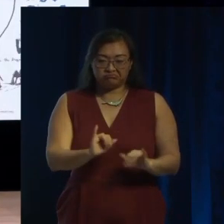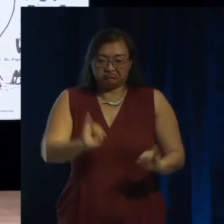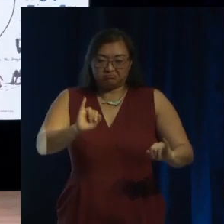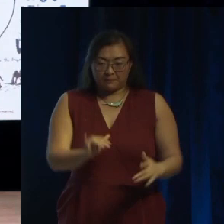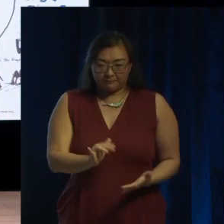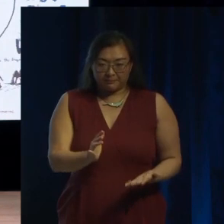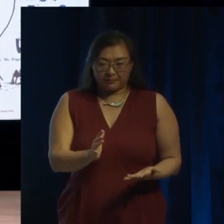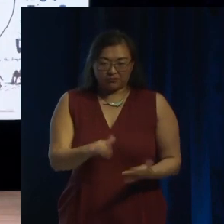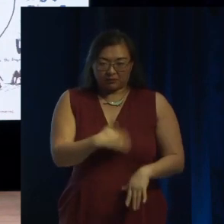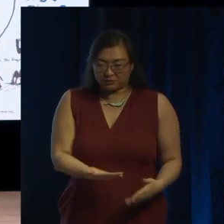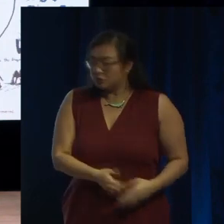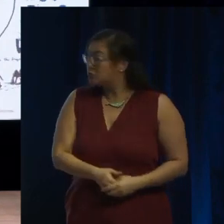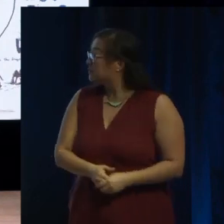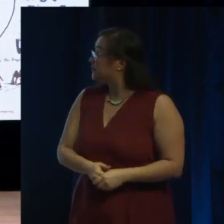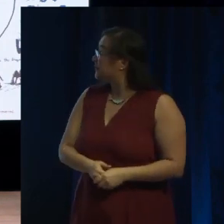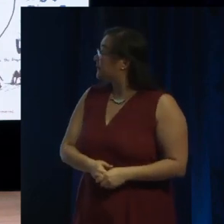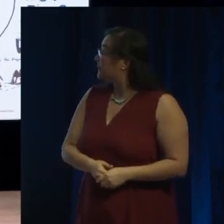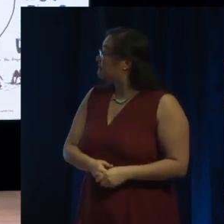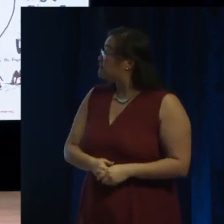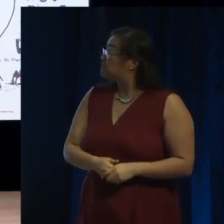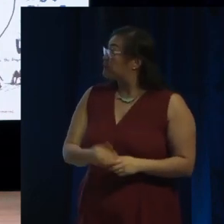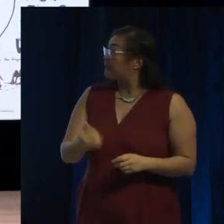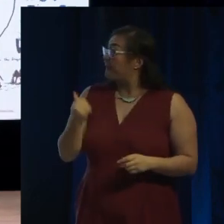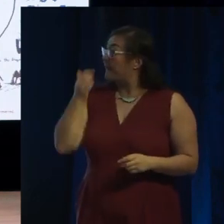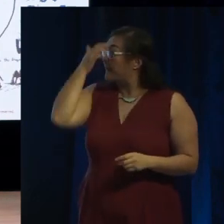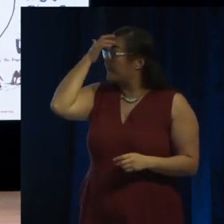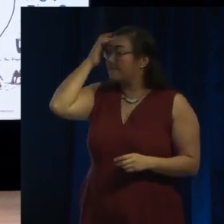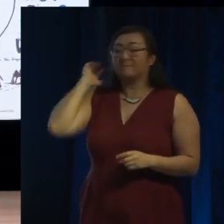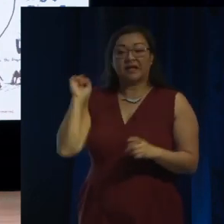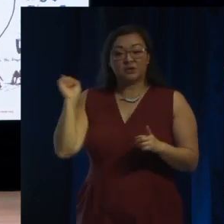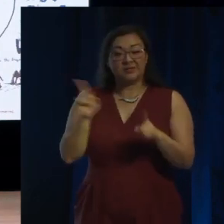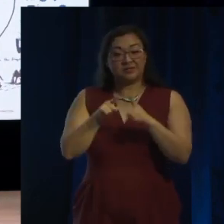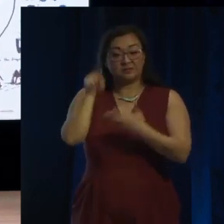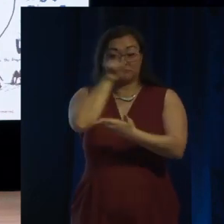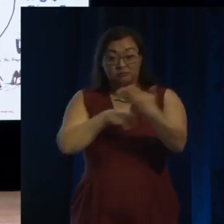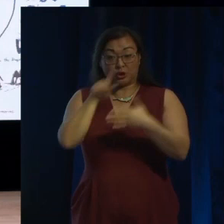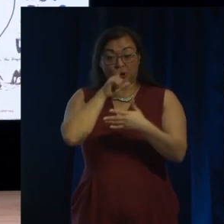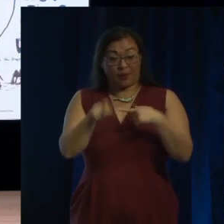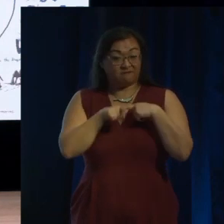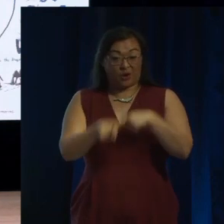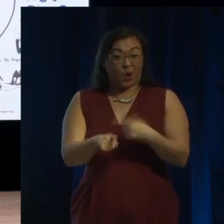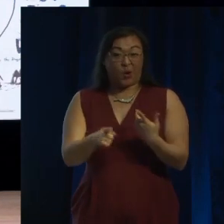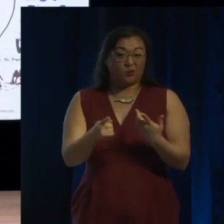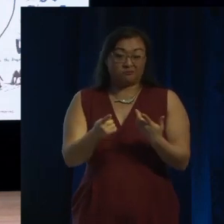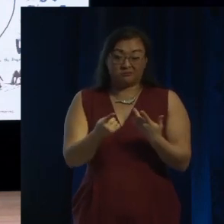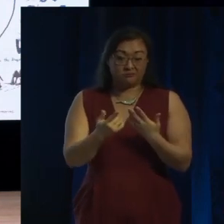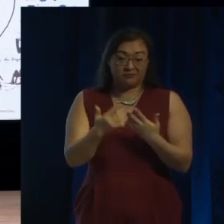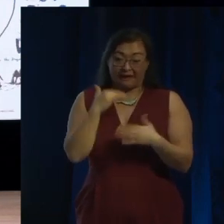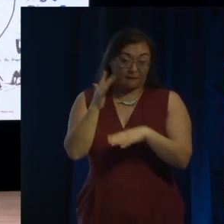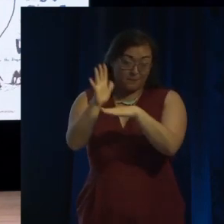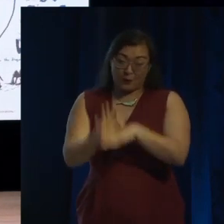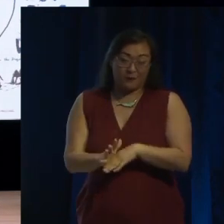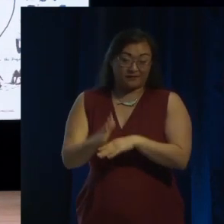that everything uses, like nearly every movie, let alone Hollywood movie, is following that structure. It's like a